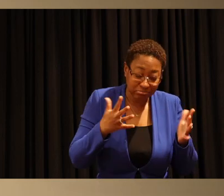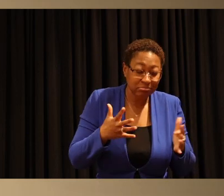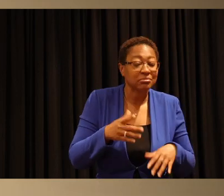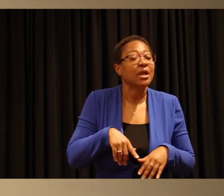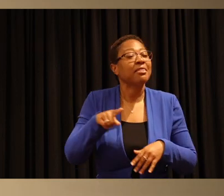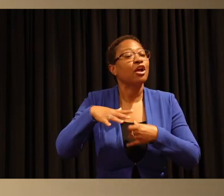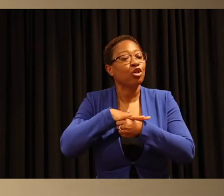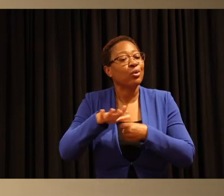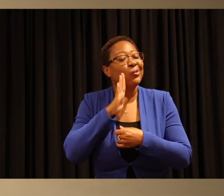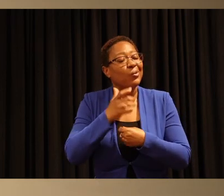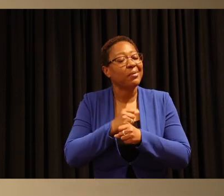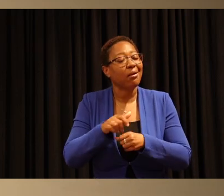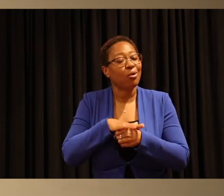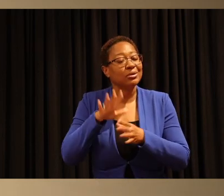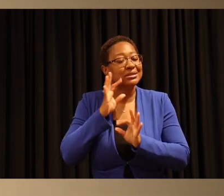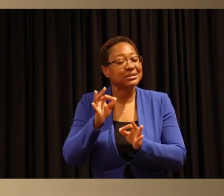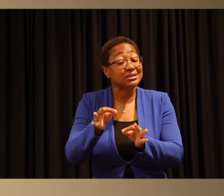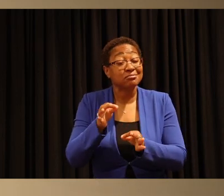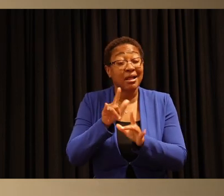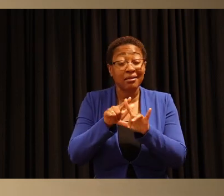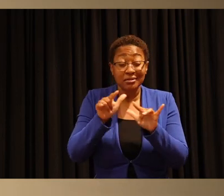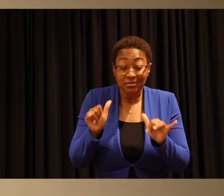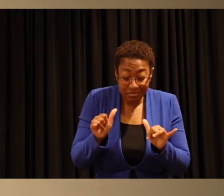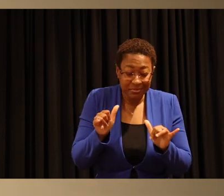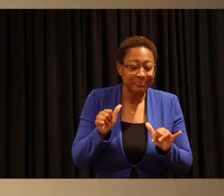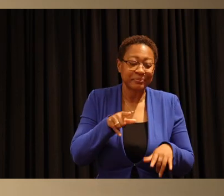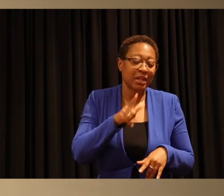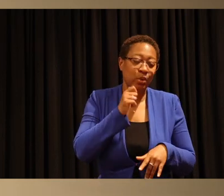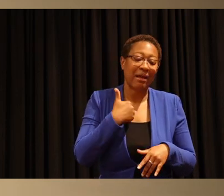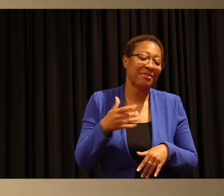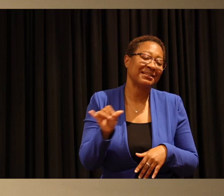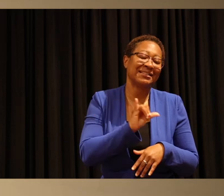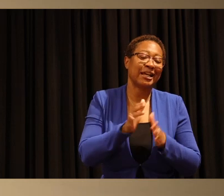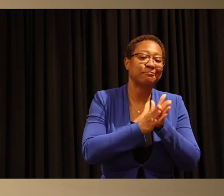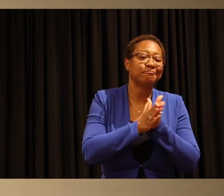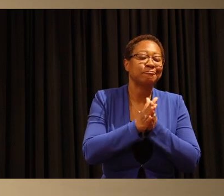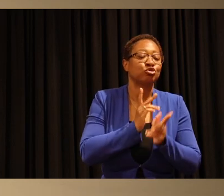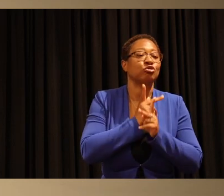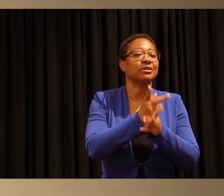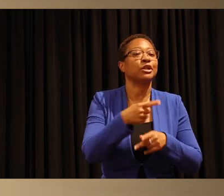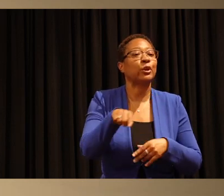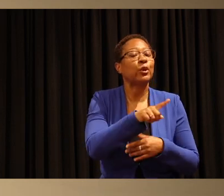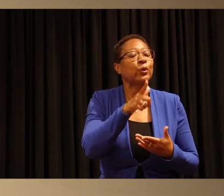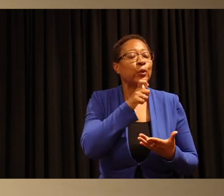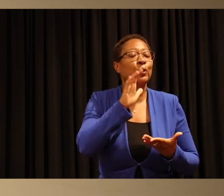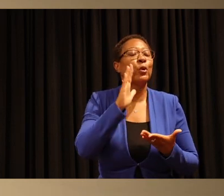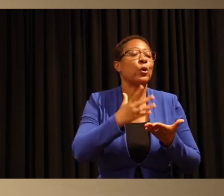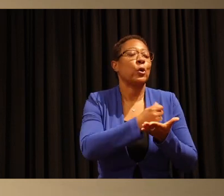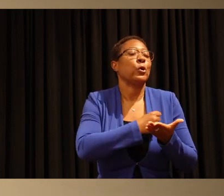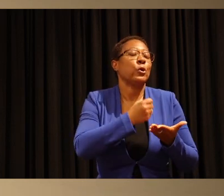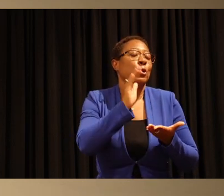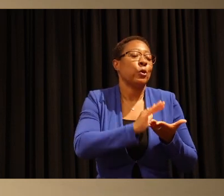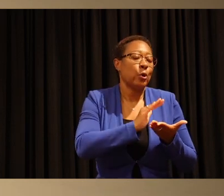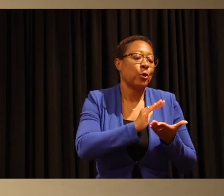and they're going to make local decisions, but they don't have the same incentives to lend into low to moderate